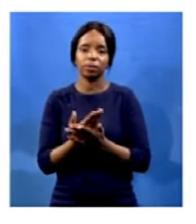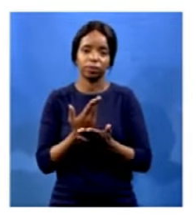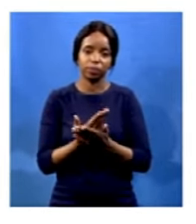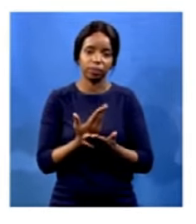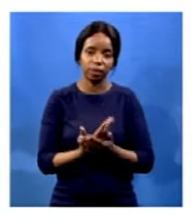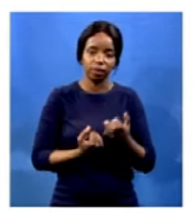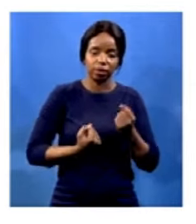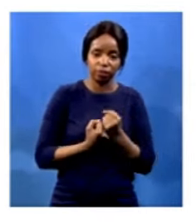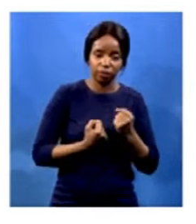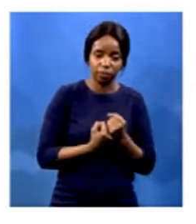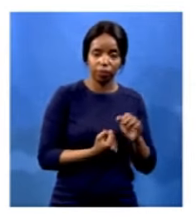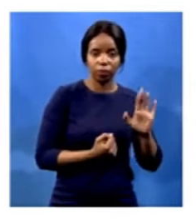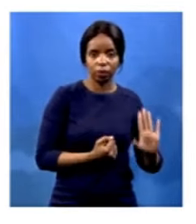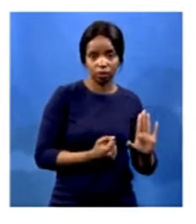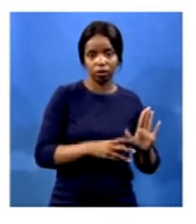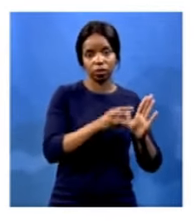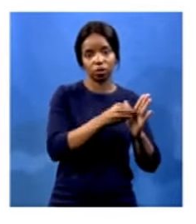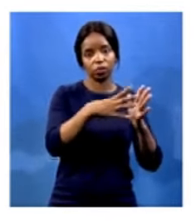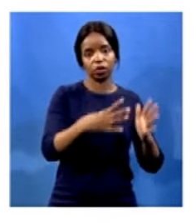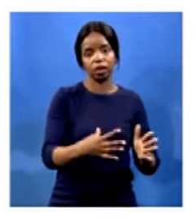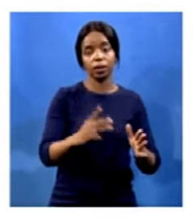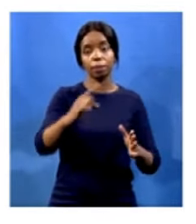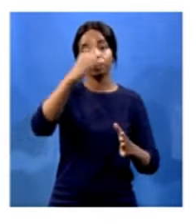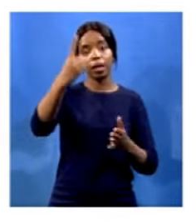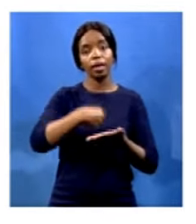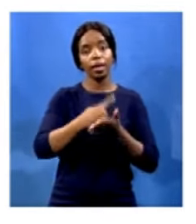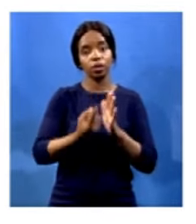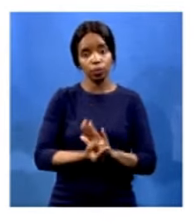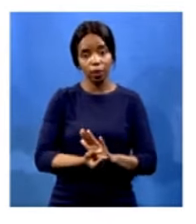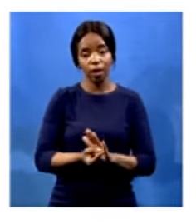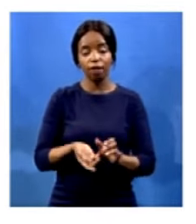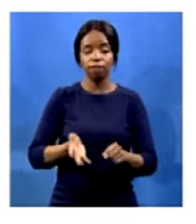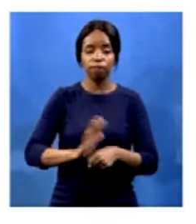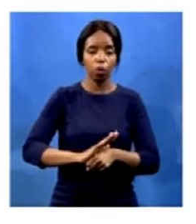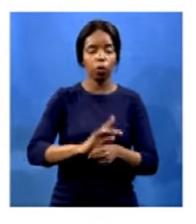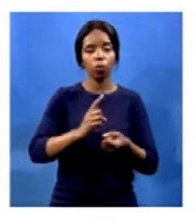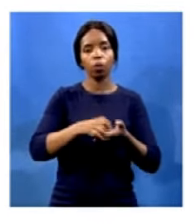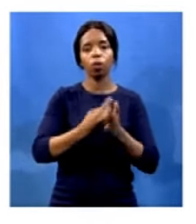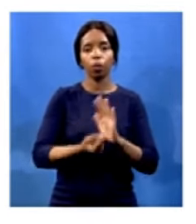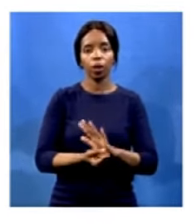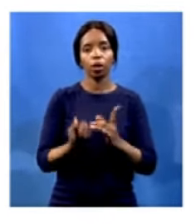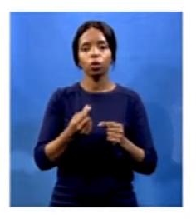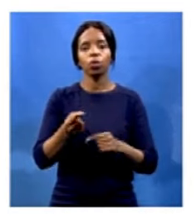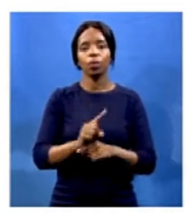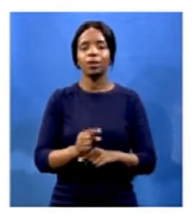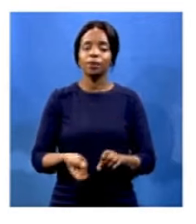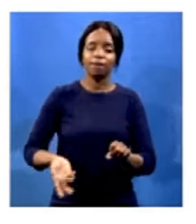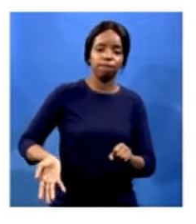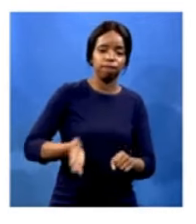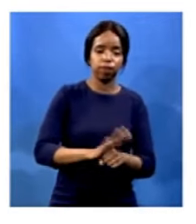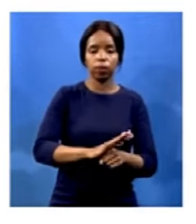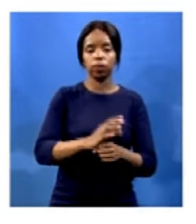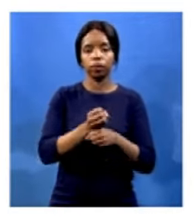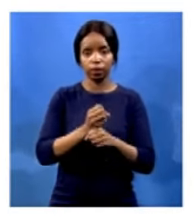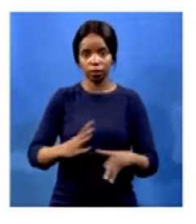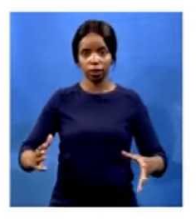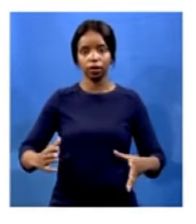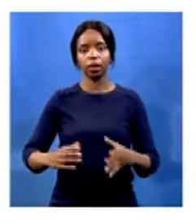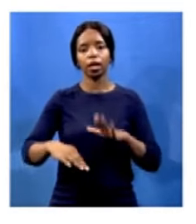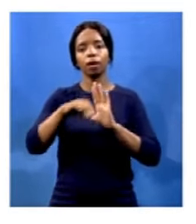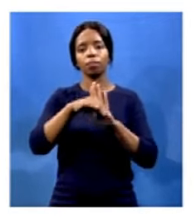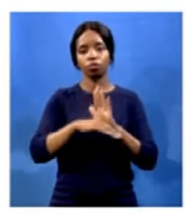week we are dedicating the whole week instead of going fully fledged into starting an academic program online. The whole week is going to